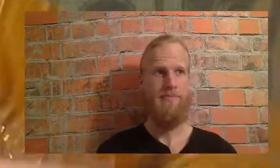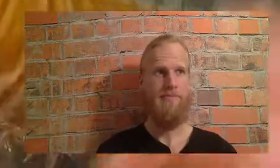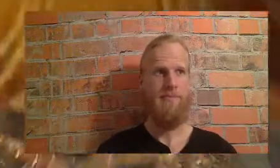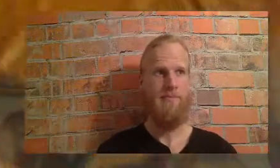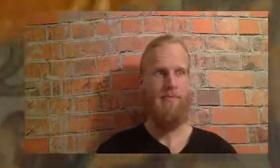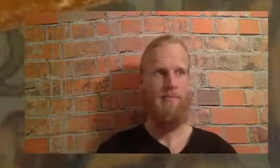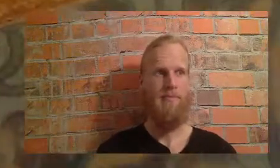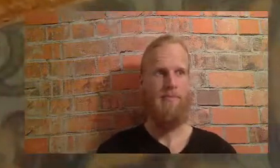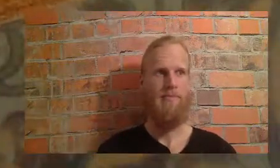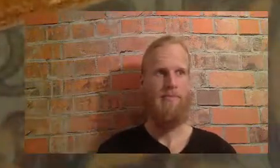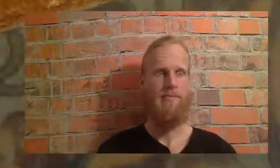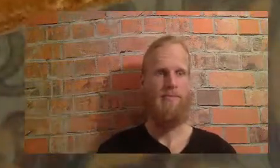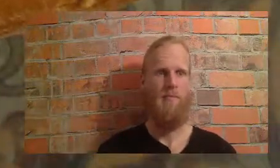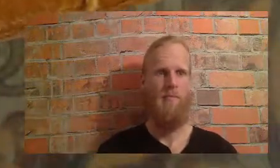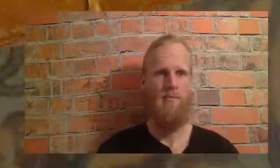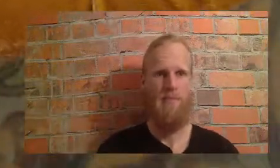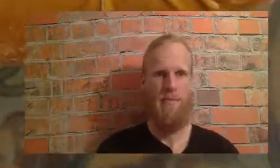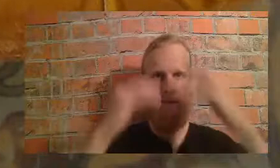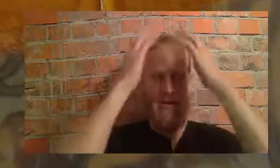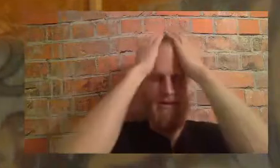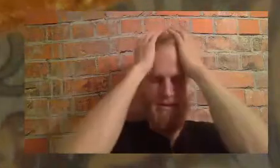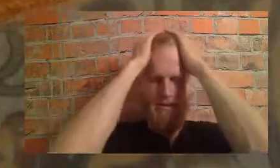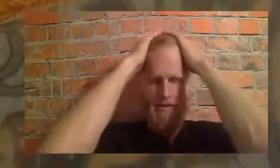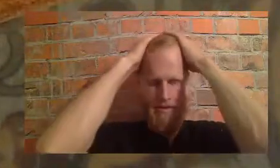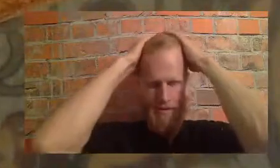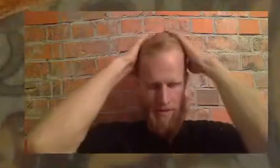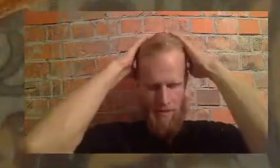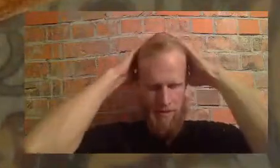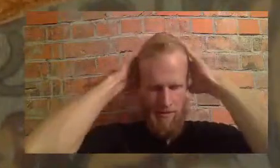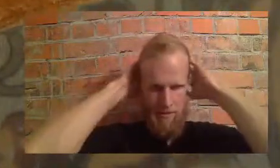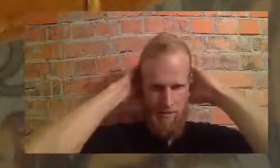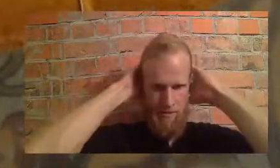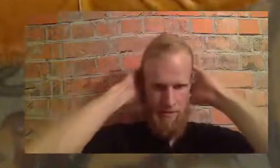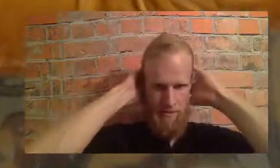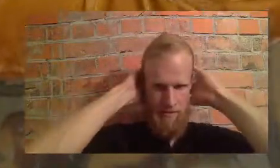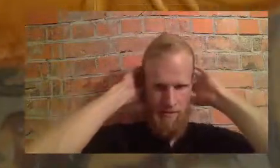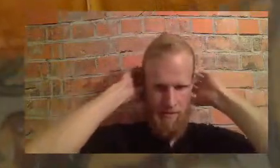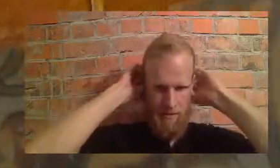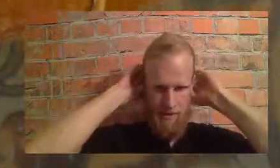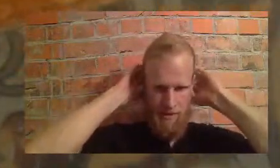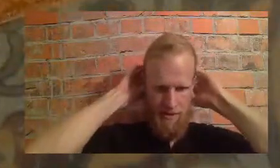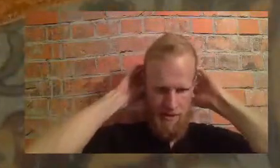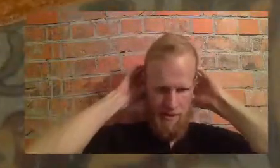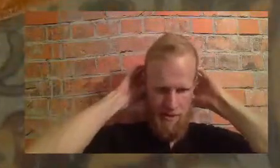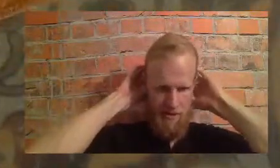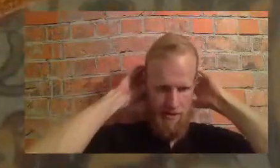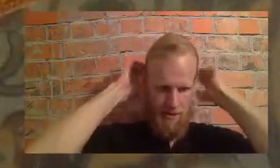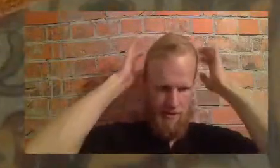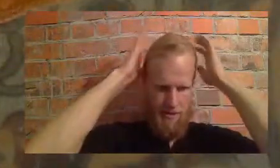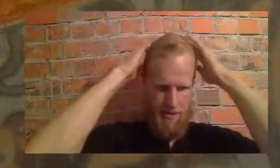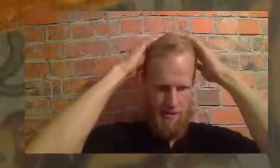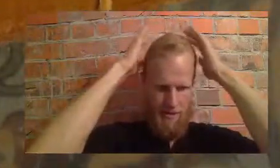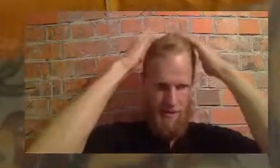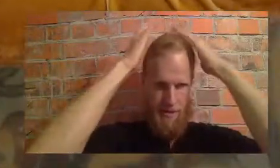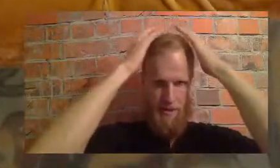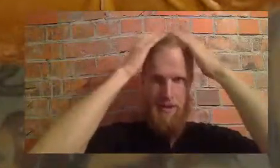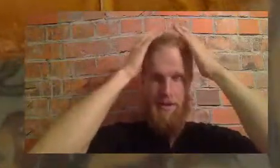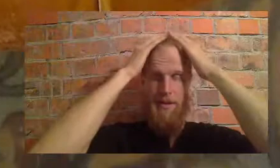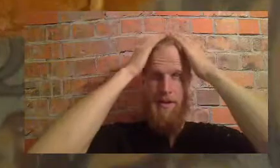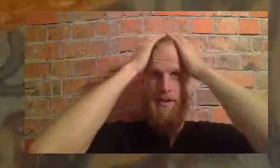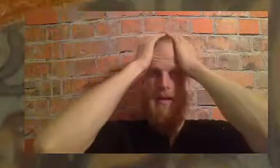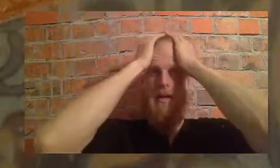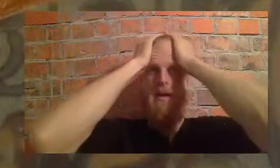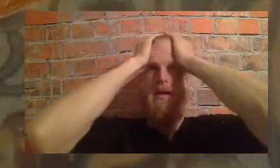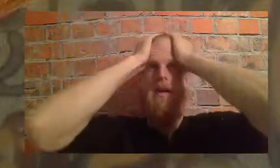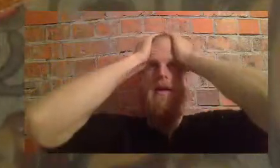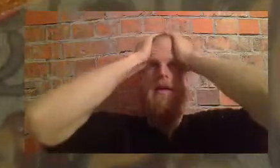Tapping the top of the head. I'm giving myself permission to release this remaining